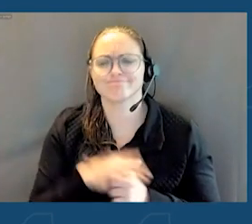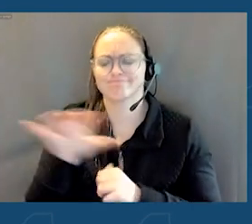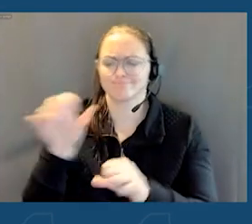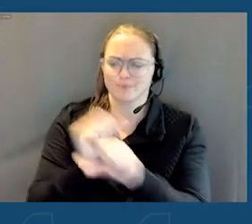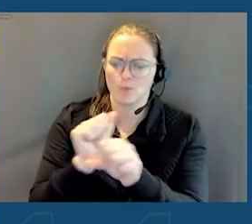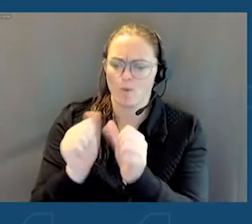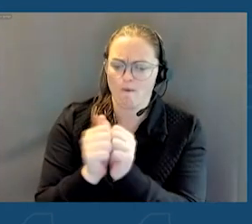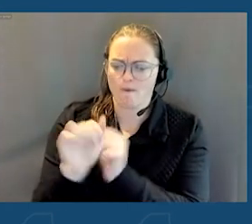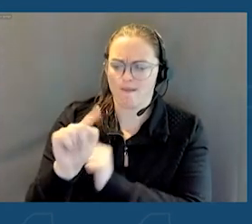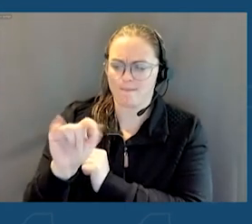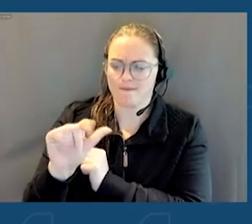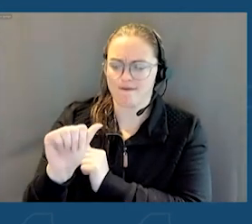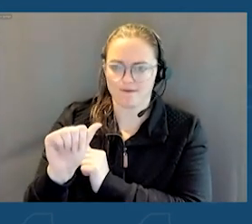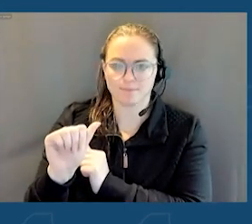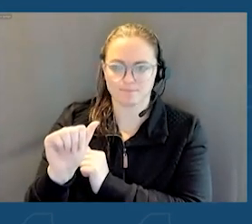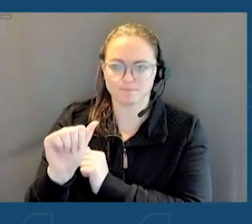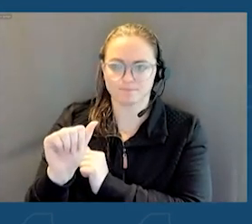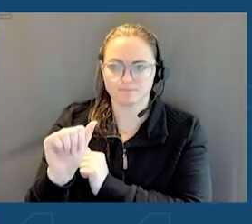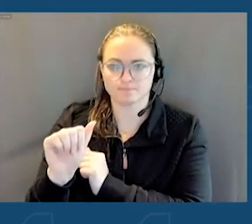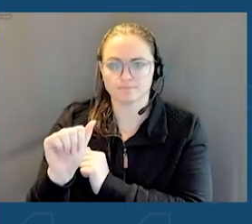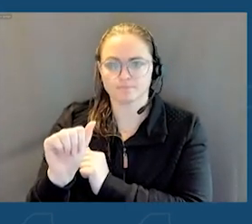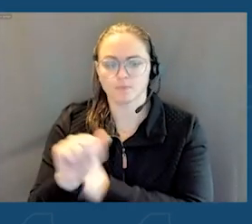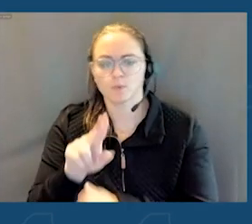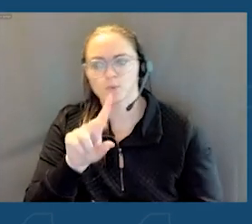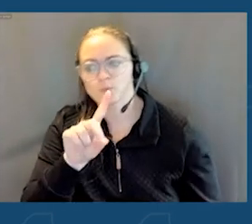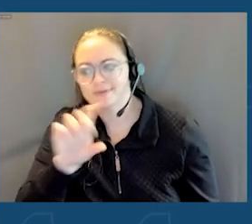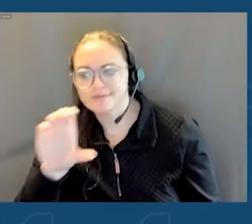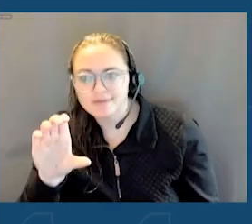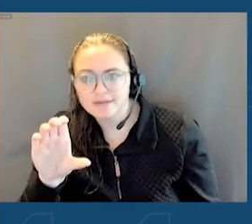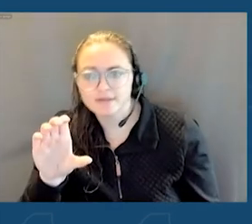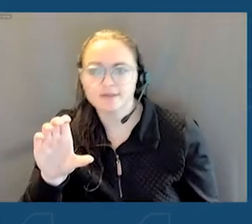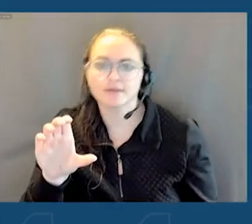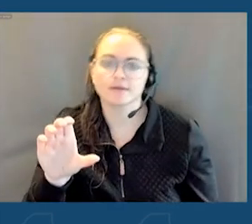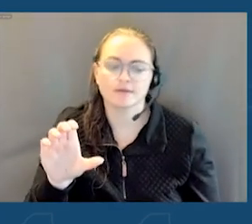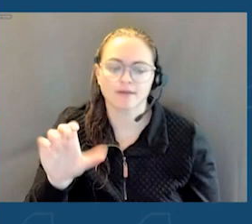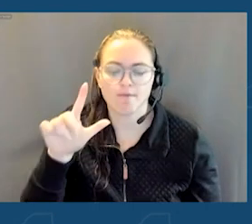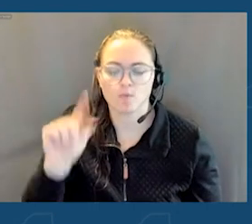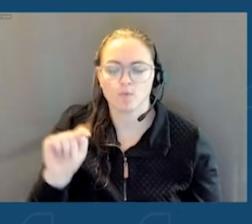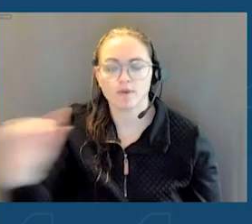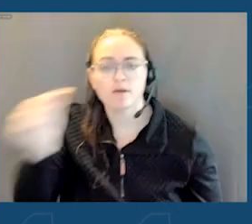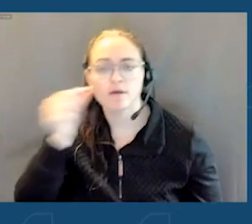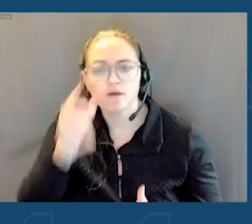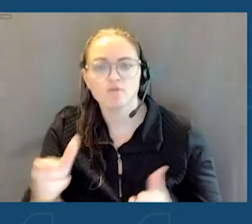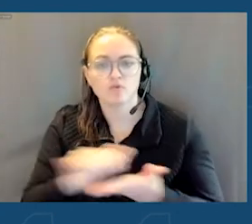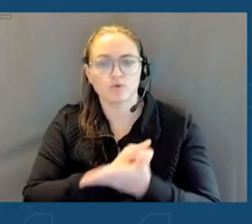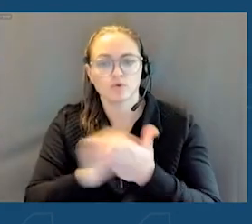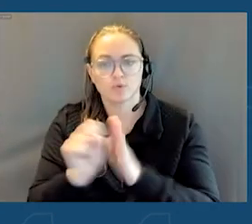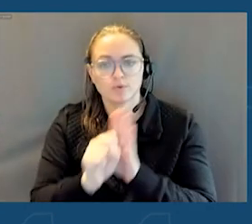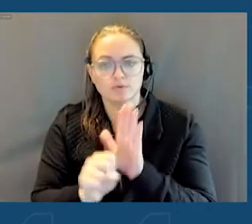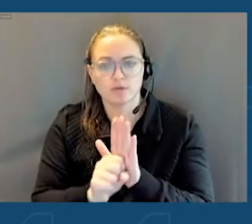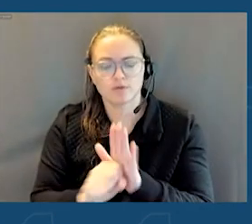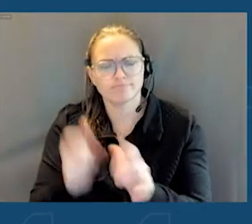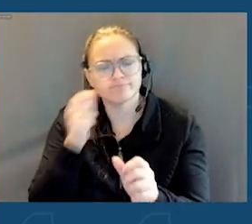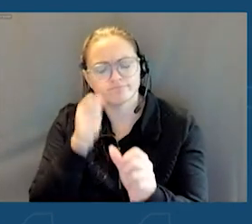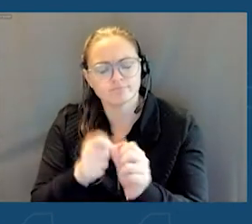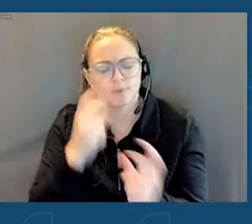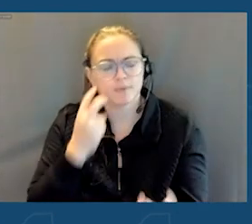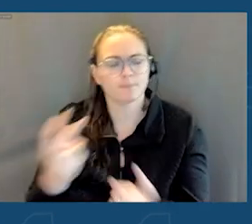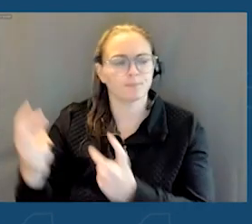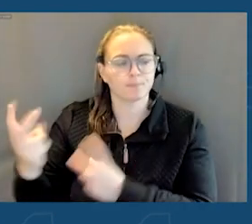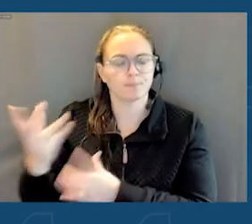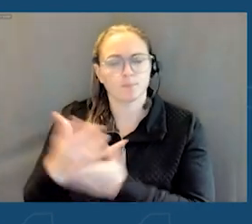MTA, the UDC, and as Lieutenant Governor of the state of New York will always be remembered as part of his